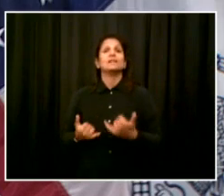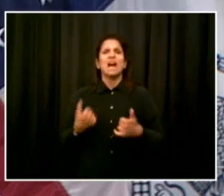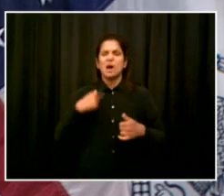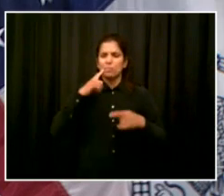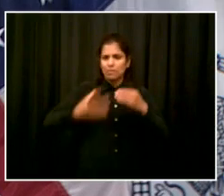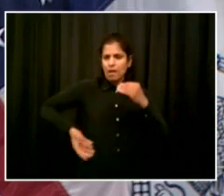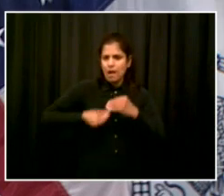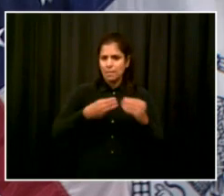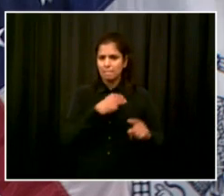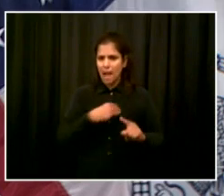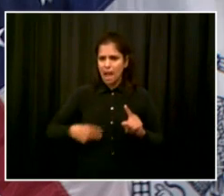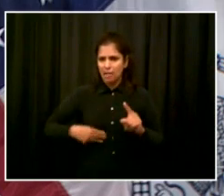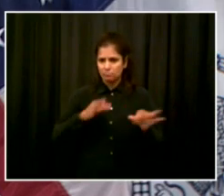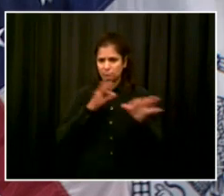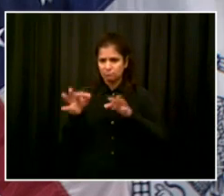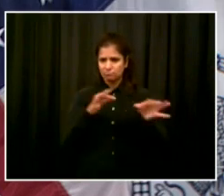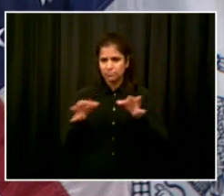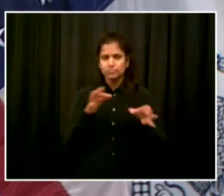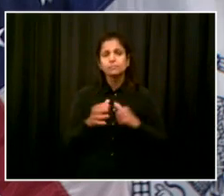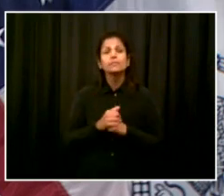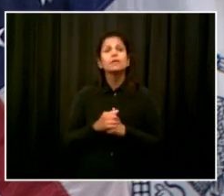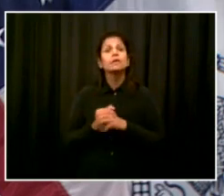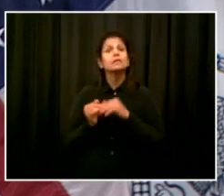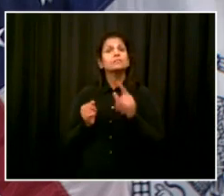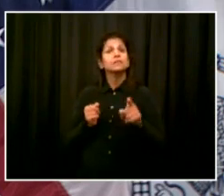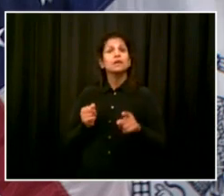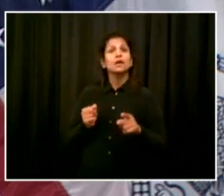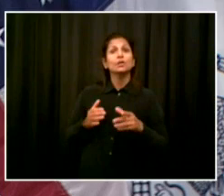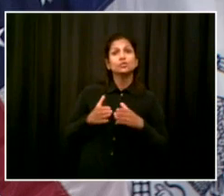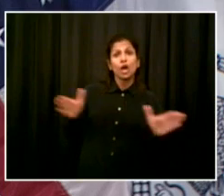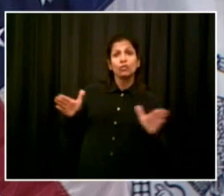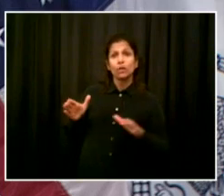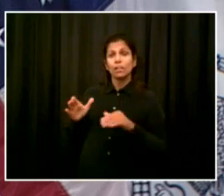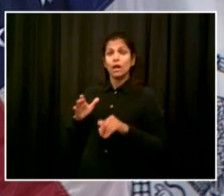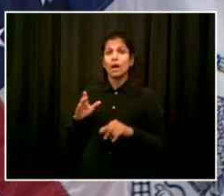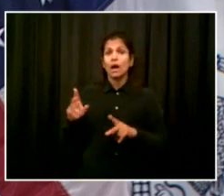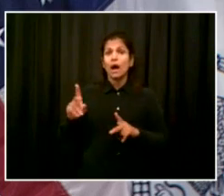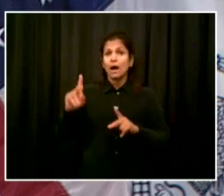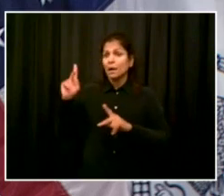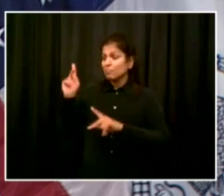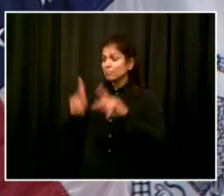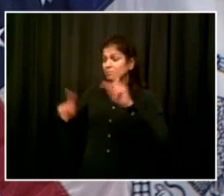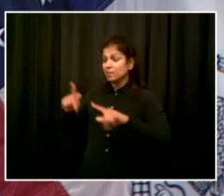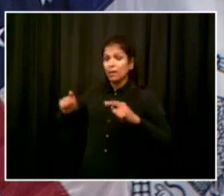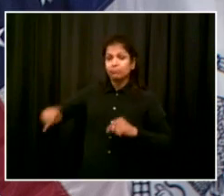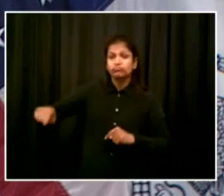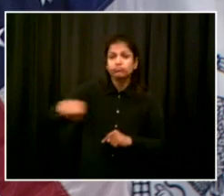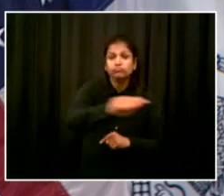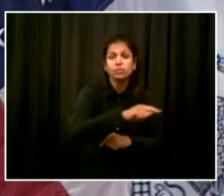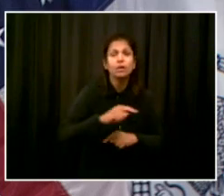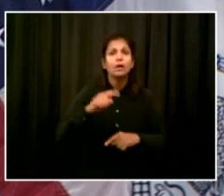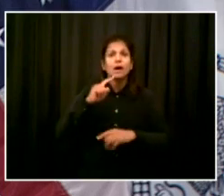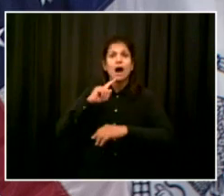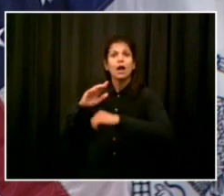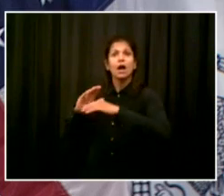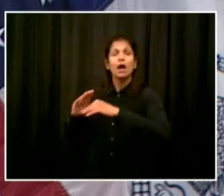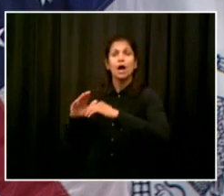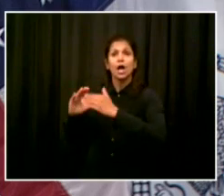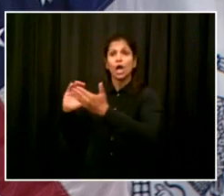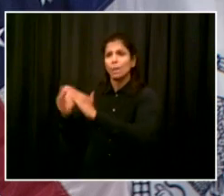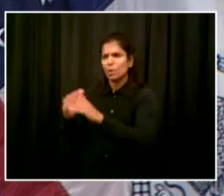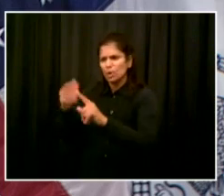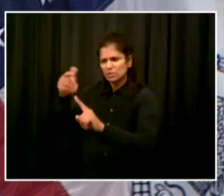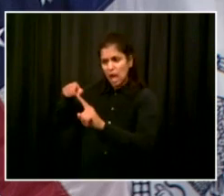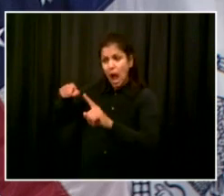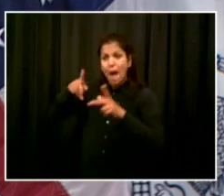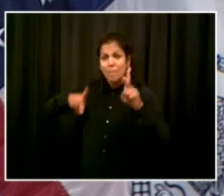violence. Everyone wants to not be victimized by a very, very few individuals who are creating harm for everyone else. I